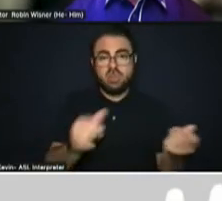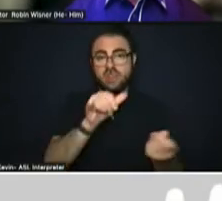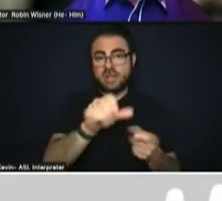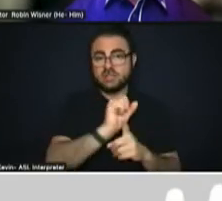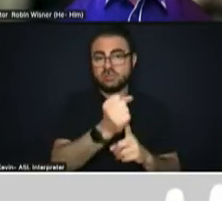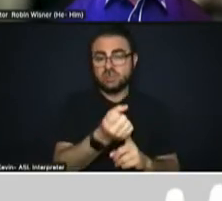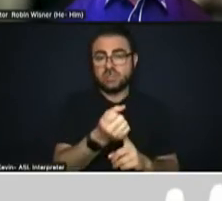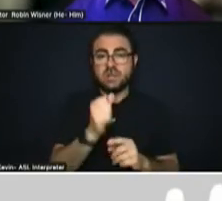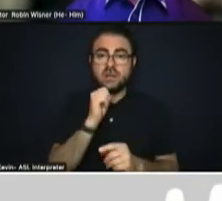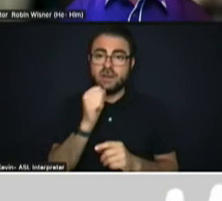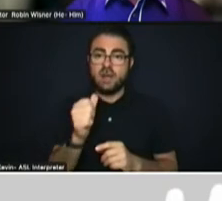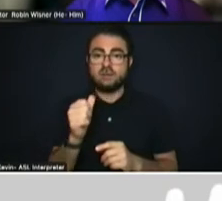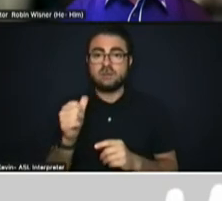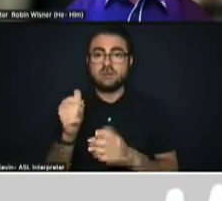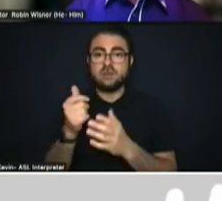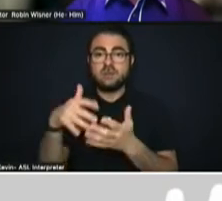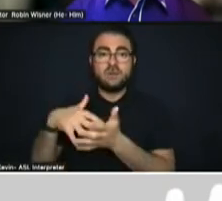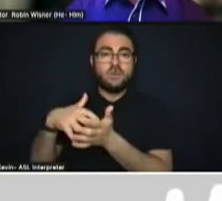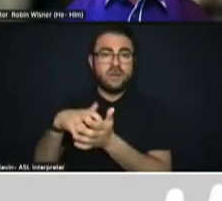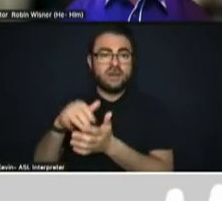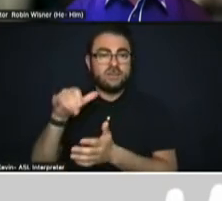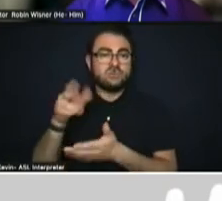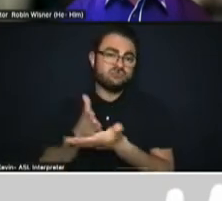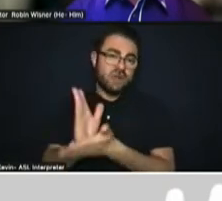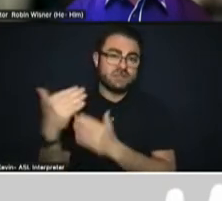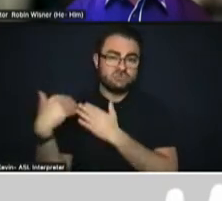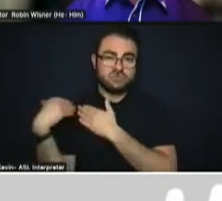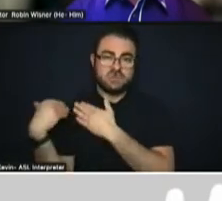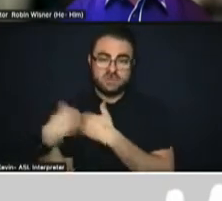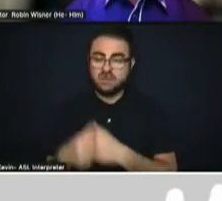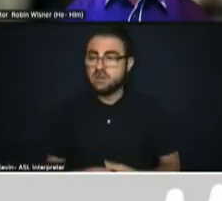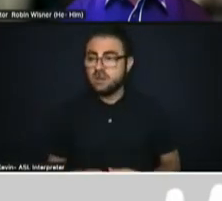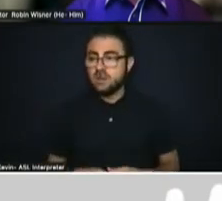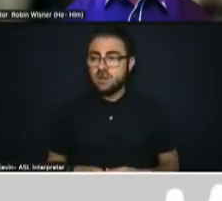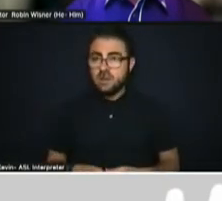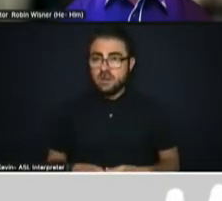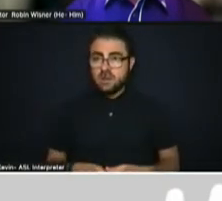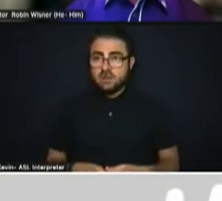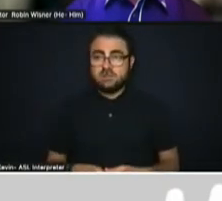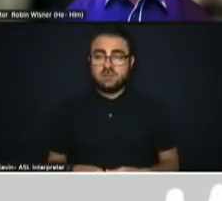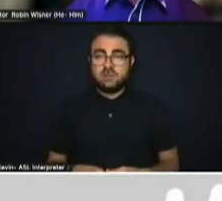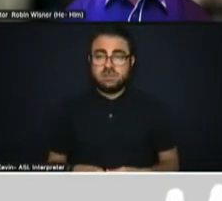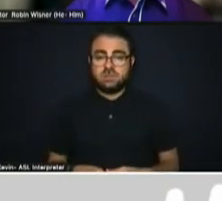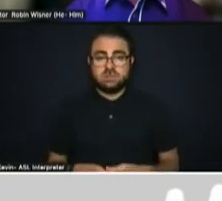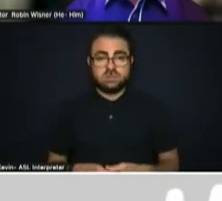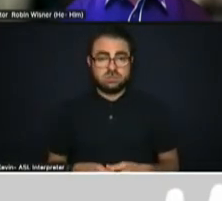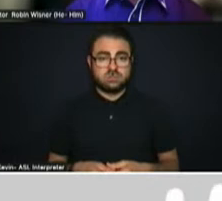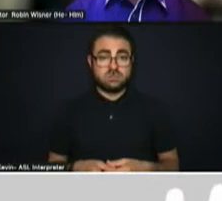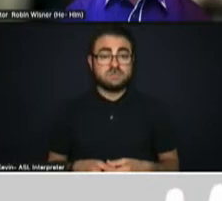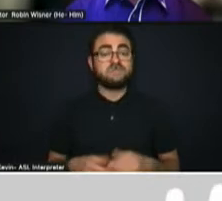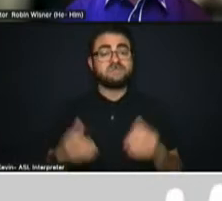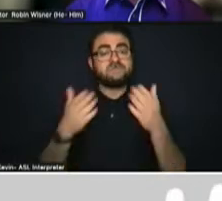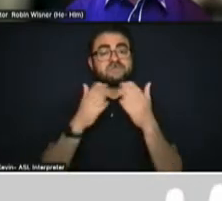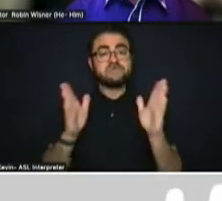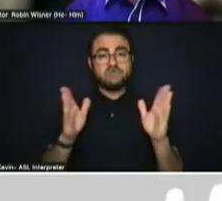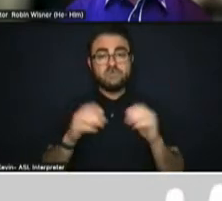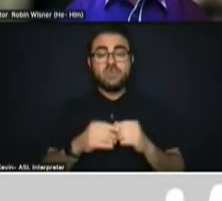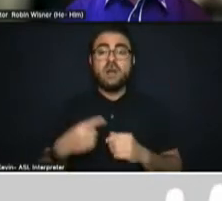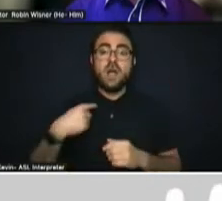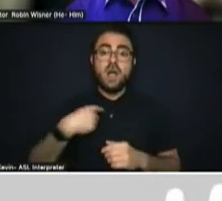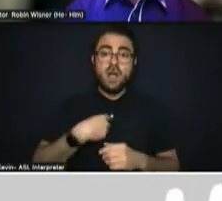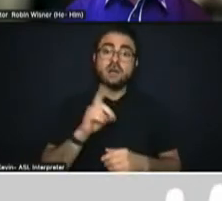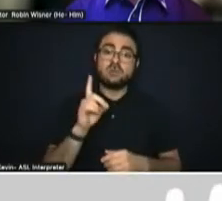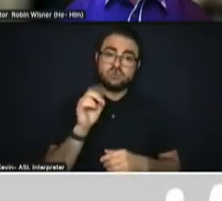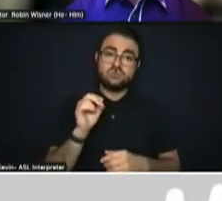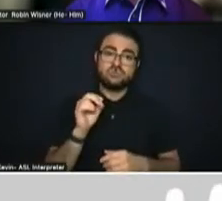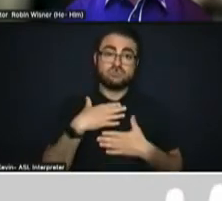responsibilities laid out. Just as an overarching matter, I do appreciate that this